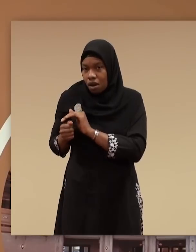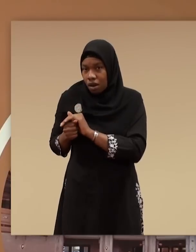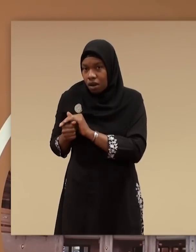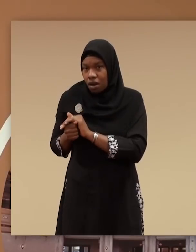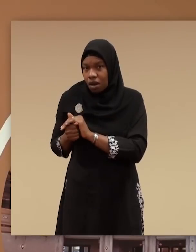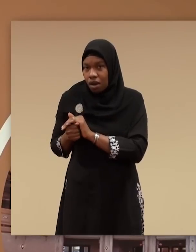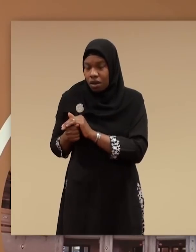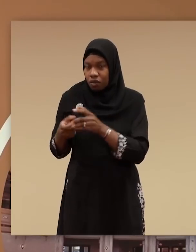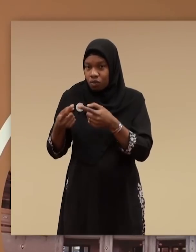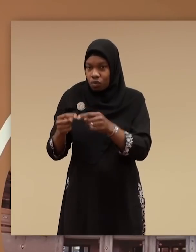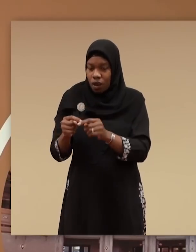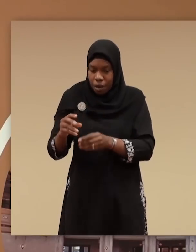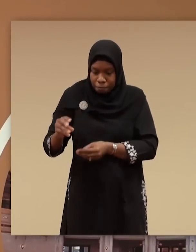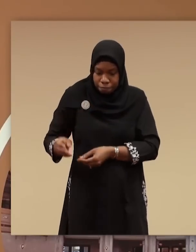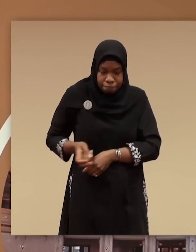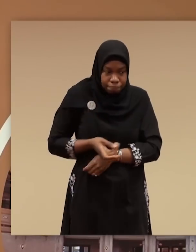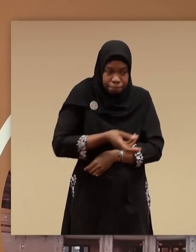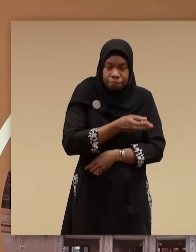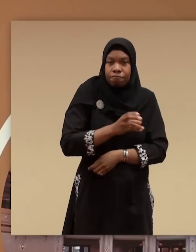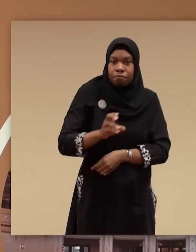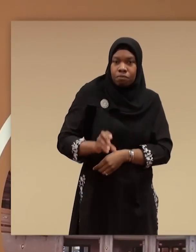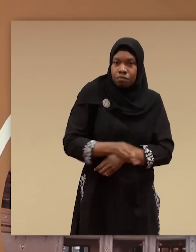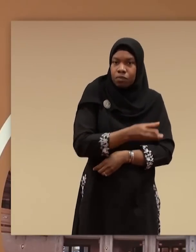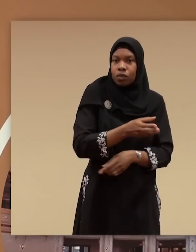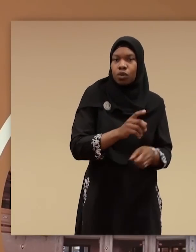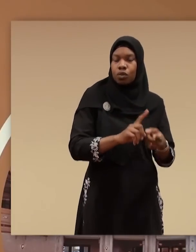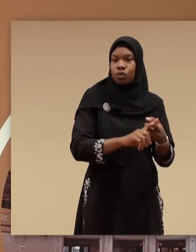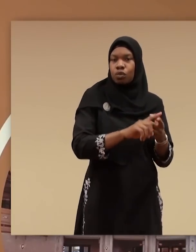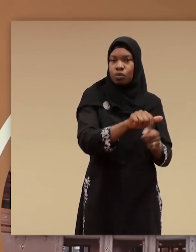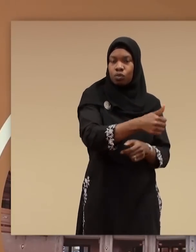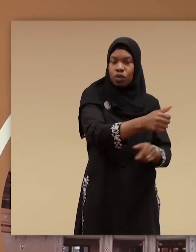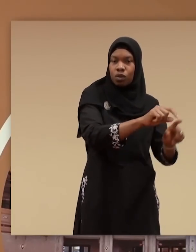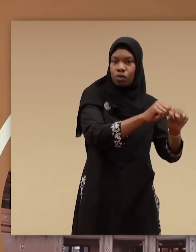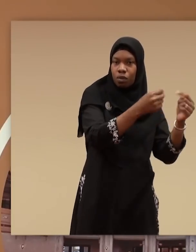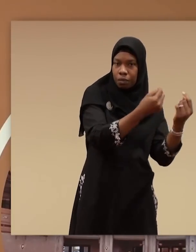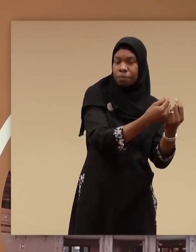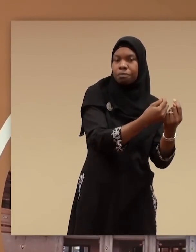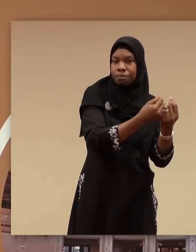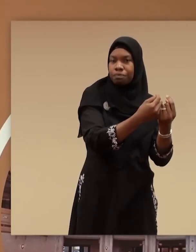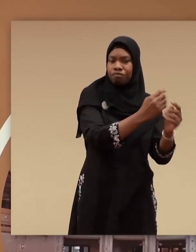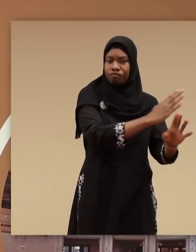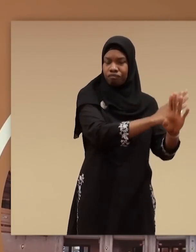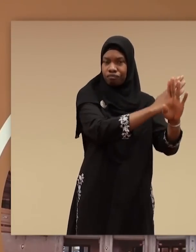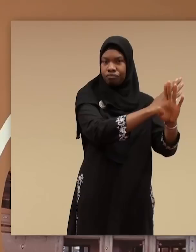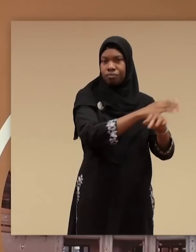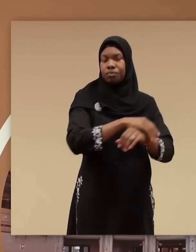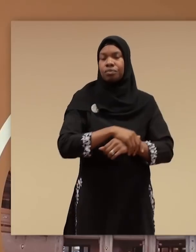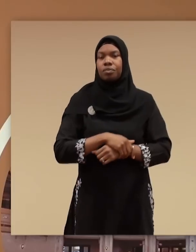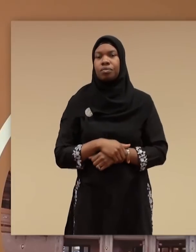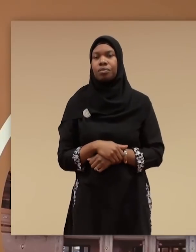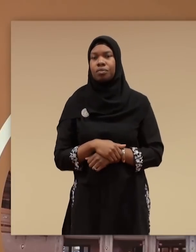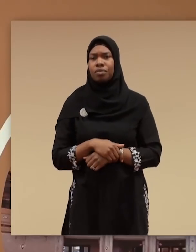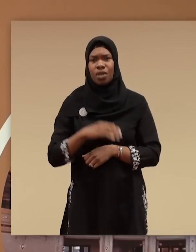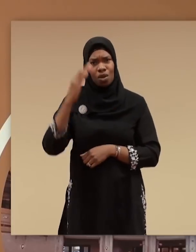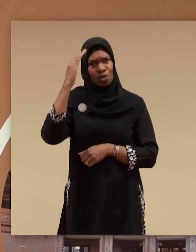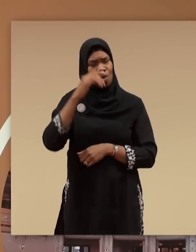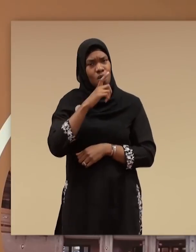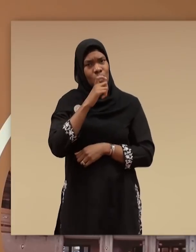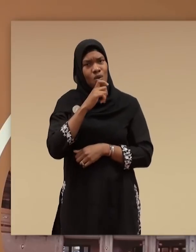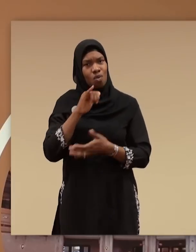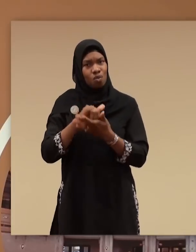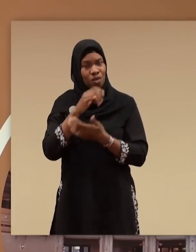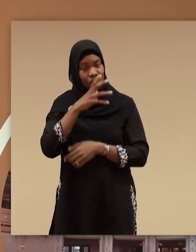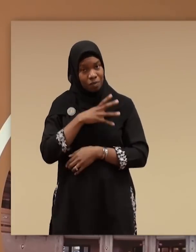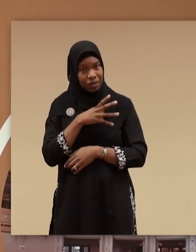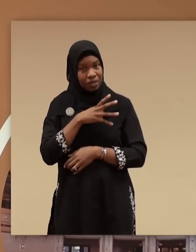Bani Hashim even. The blockade does not include her. And you guessed who is that woman. Anyone can